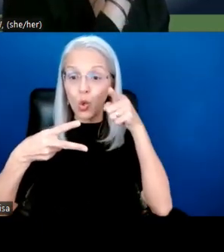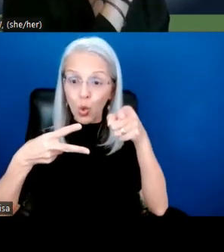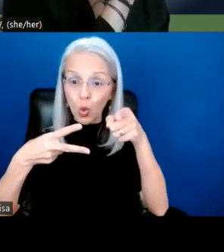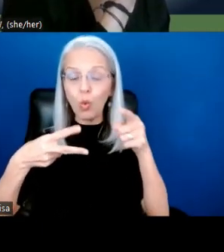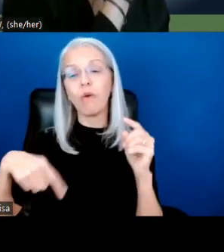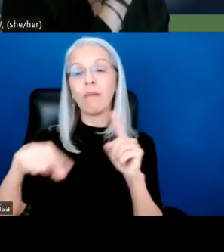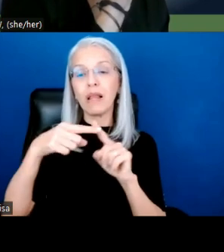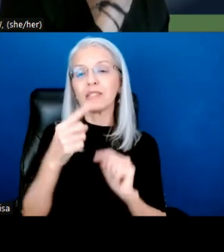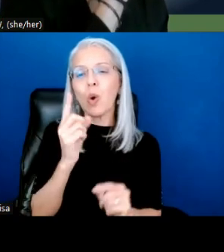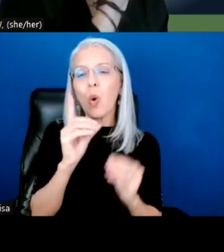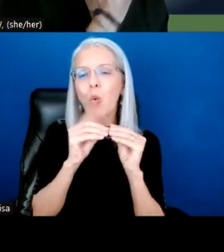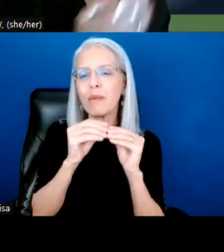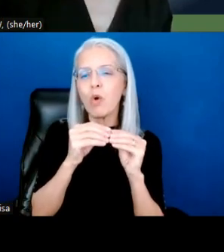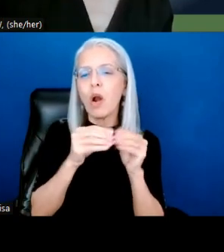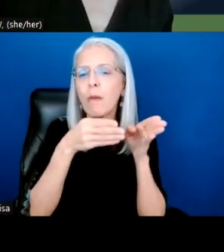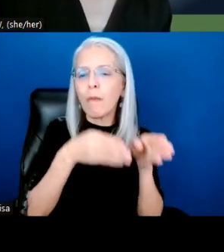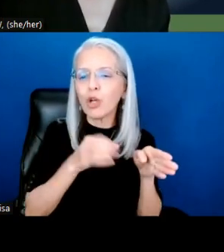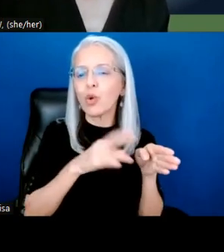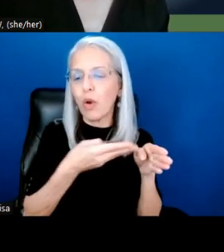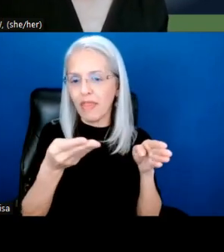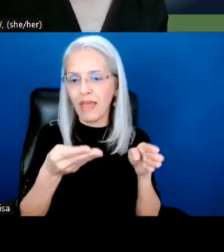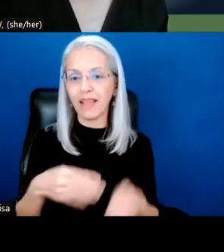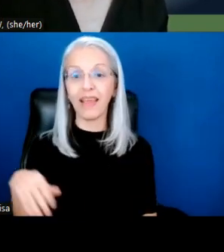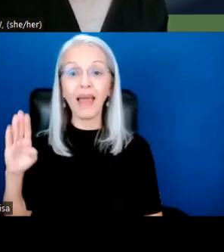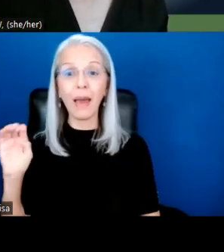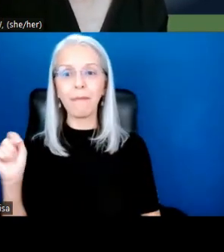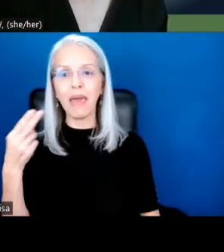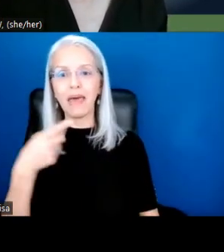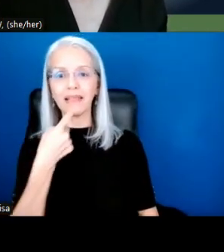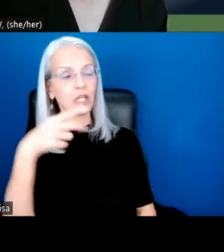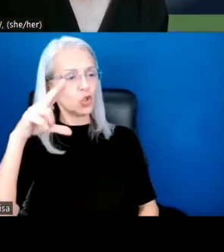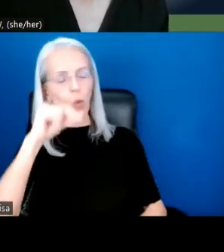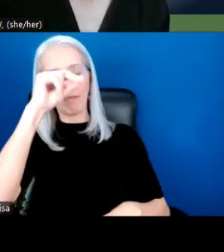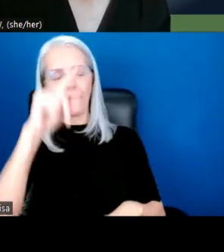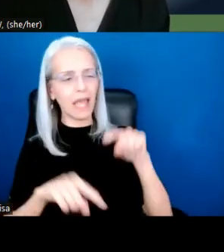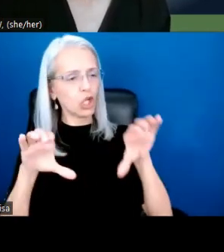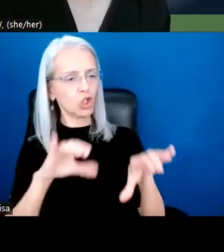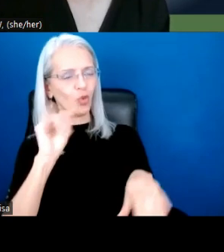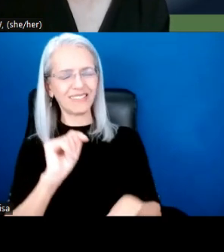or thing. And Beth says, nope, can't do it.